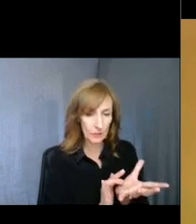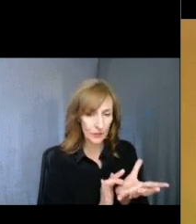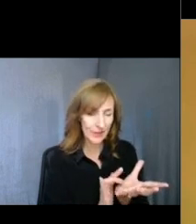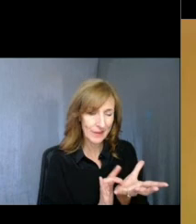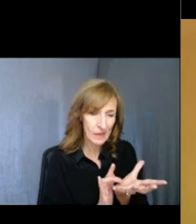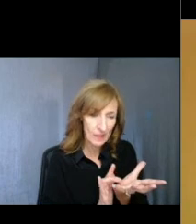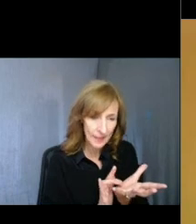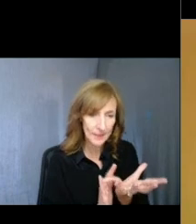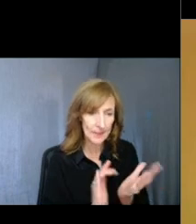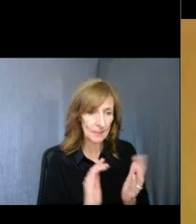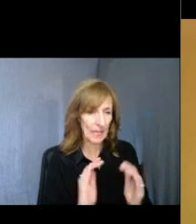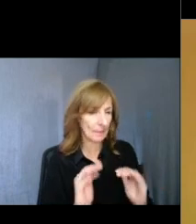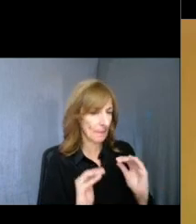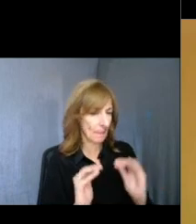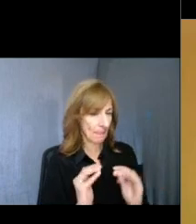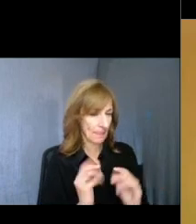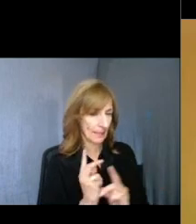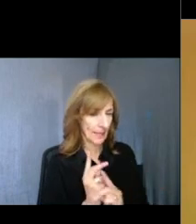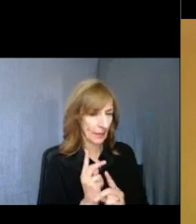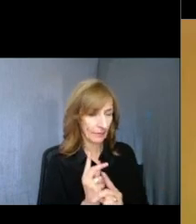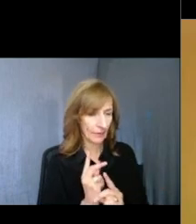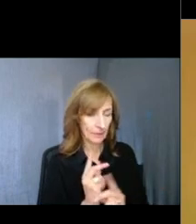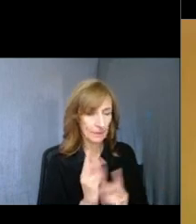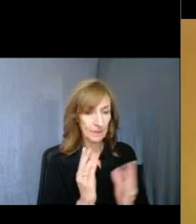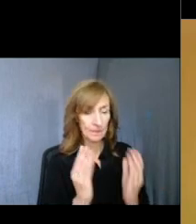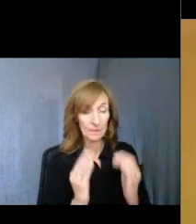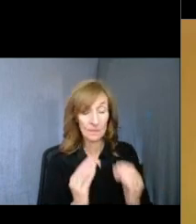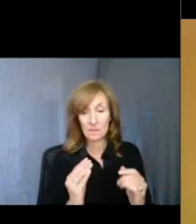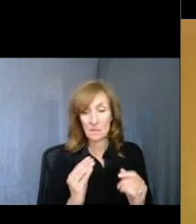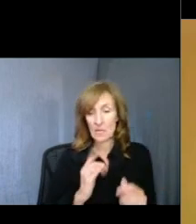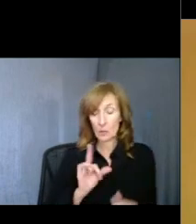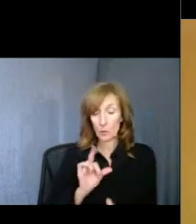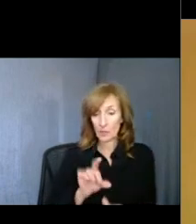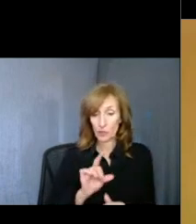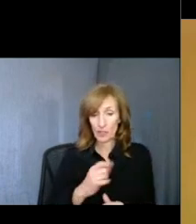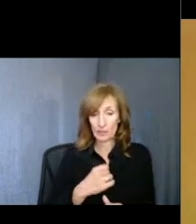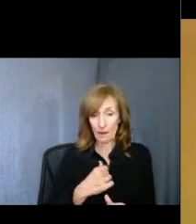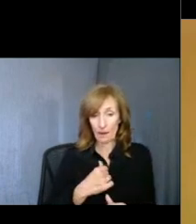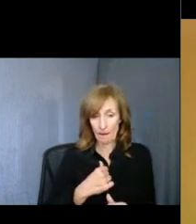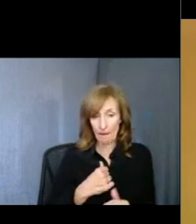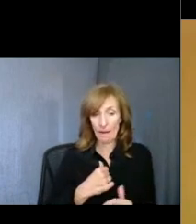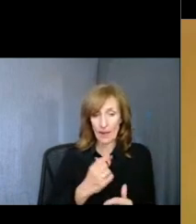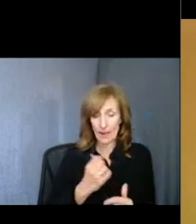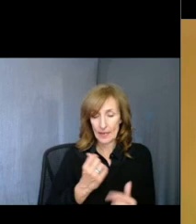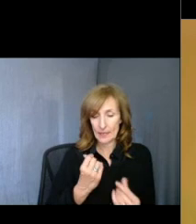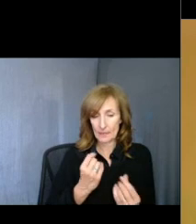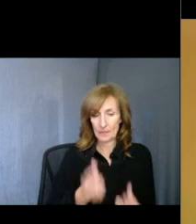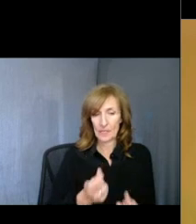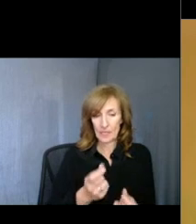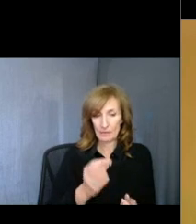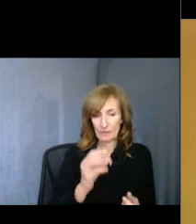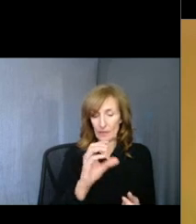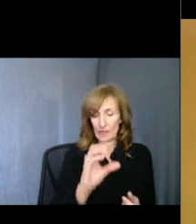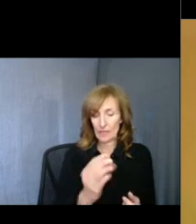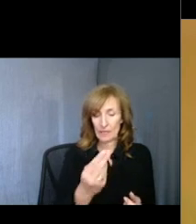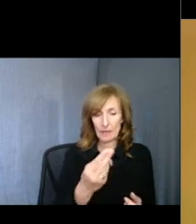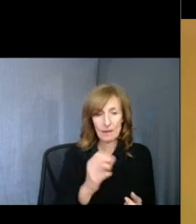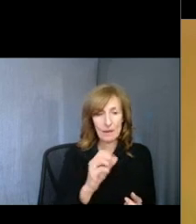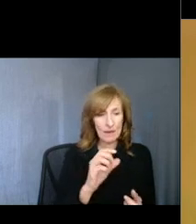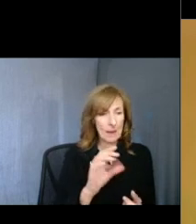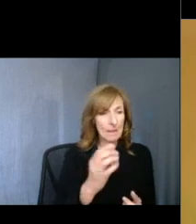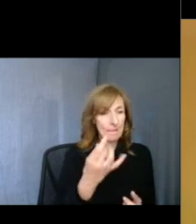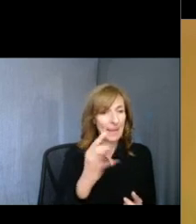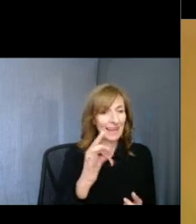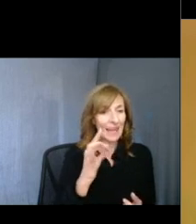Okay. I am currently feeding my 18-year-old Hills KD, plus he gets Miralax, Cisapride twice